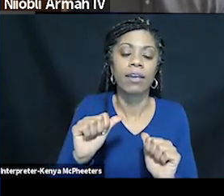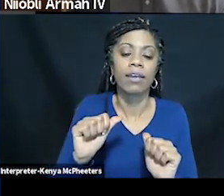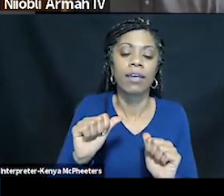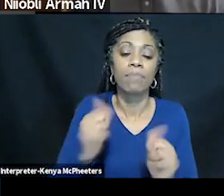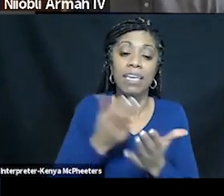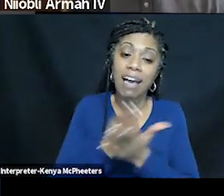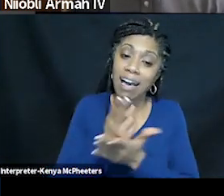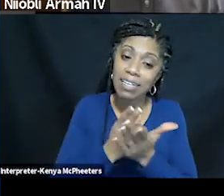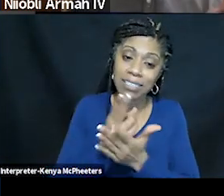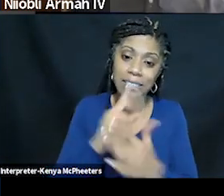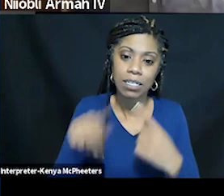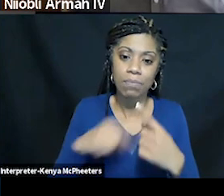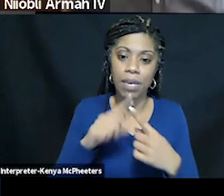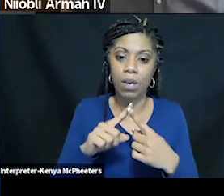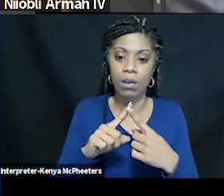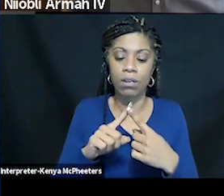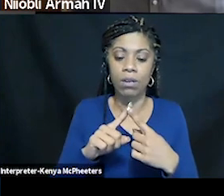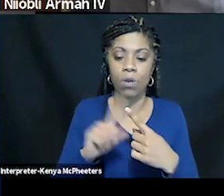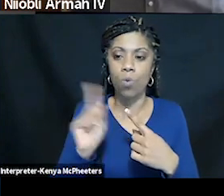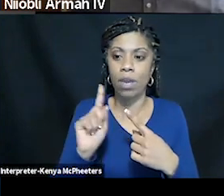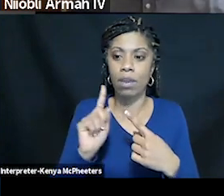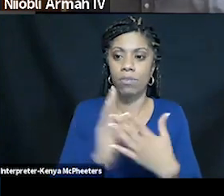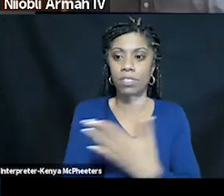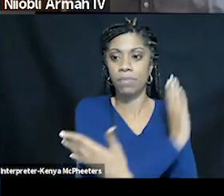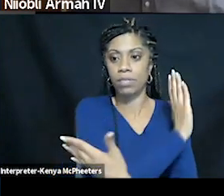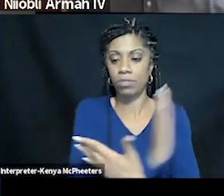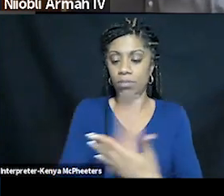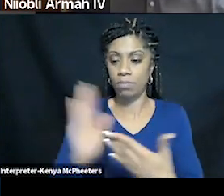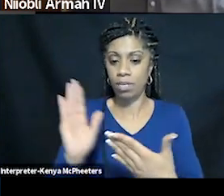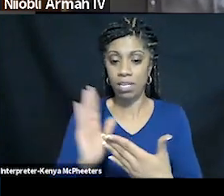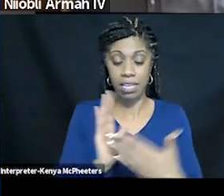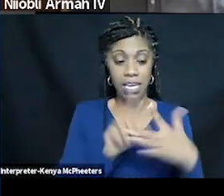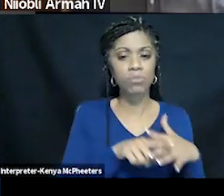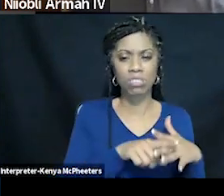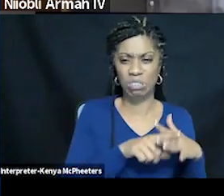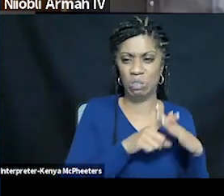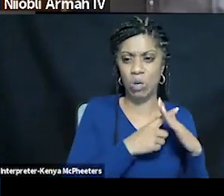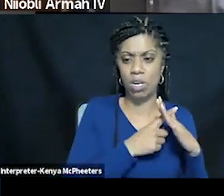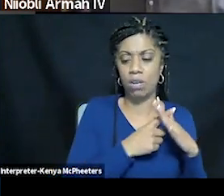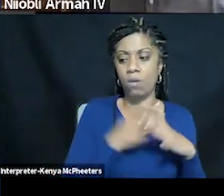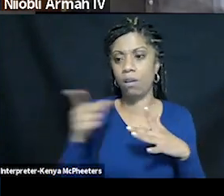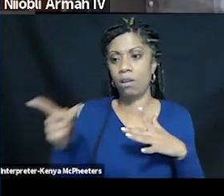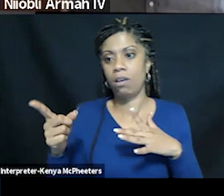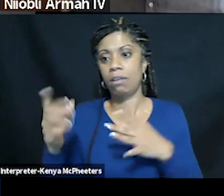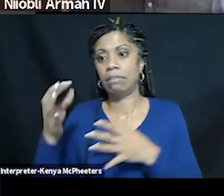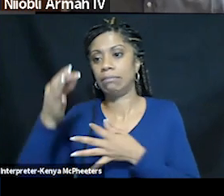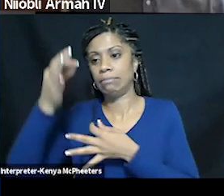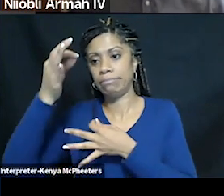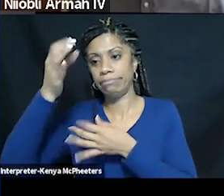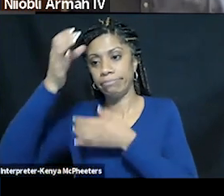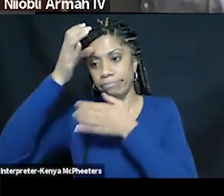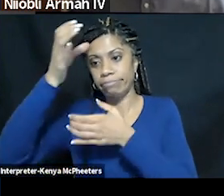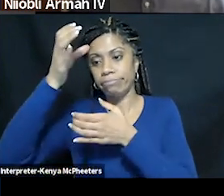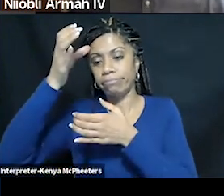about where you're at. When people overnight went and made commitments to racial equity and wrote soliloquies on things they had